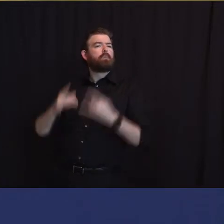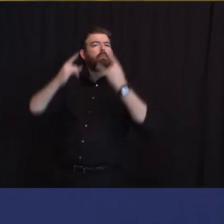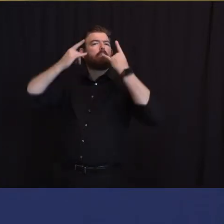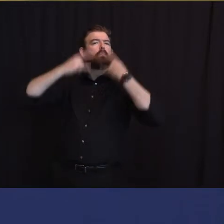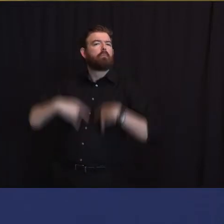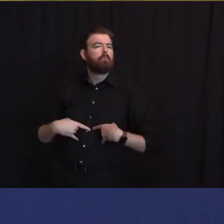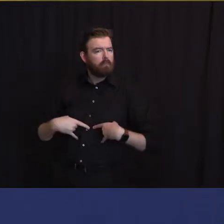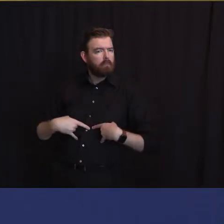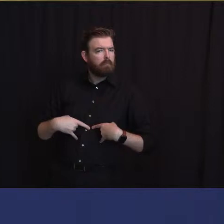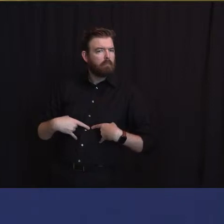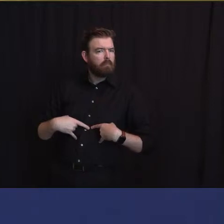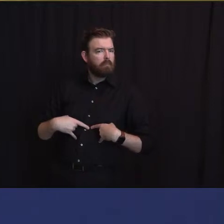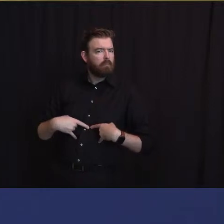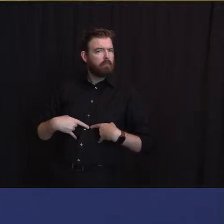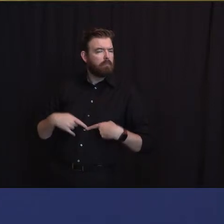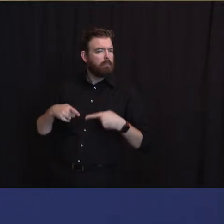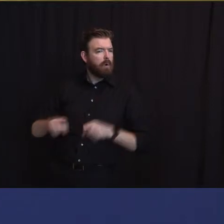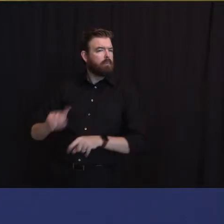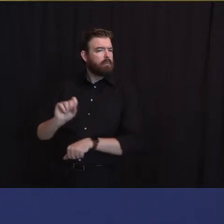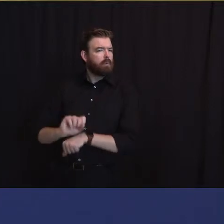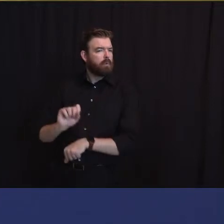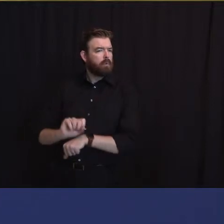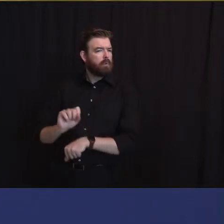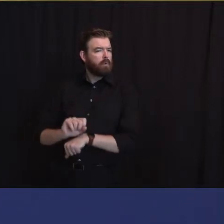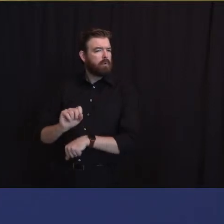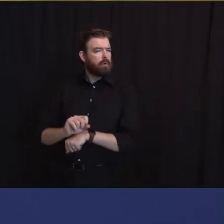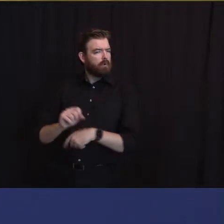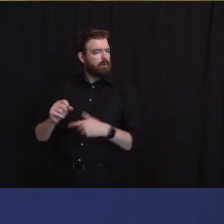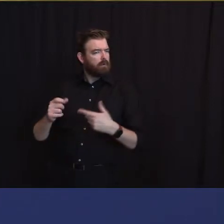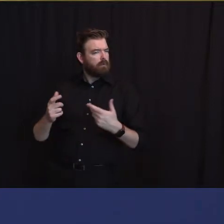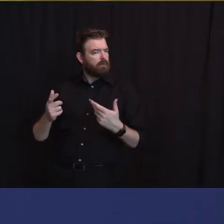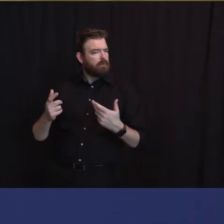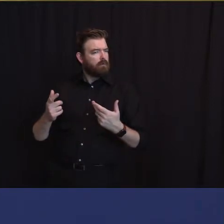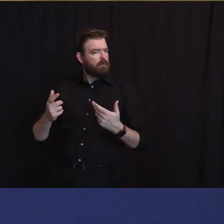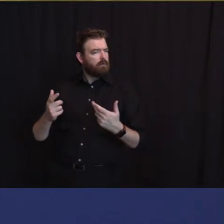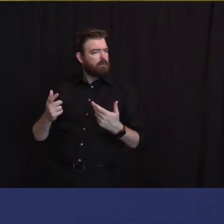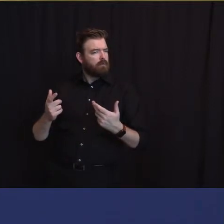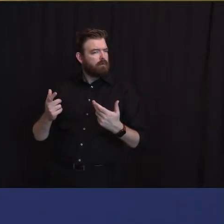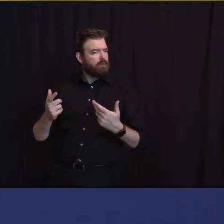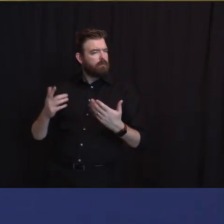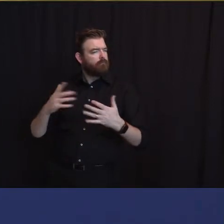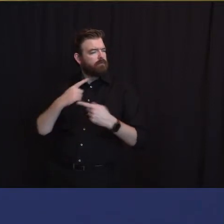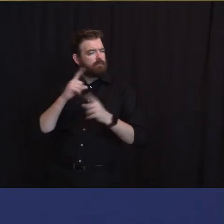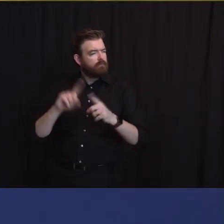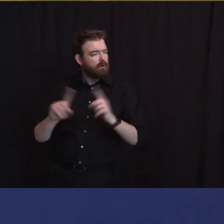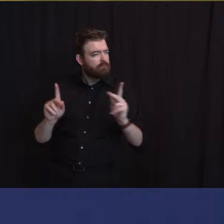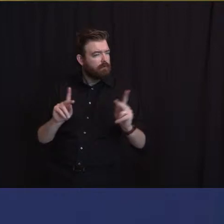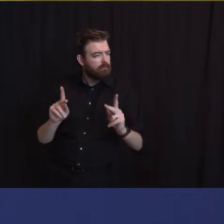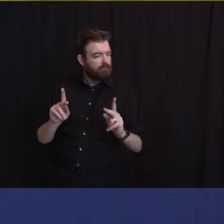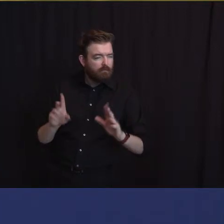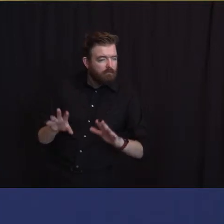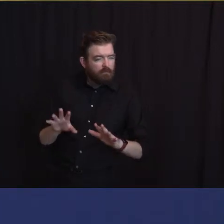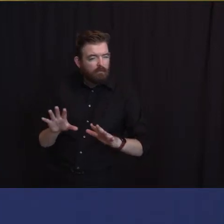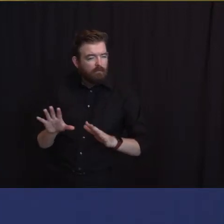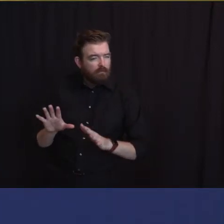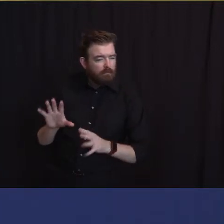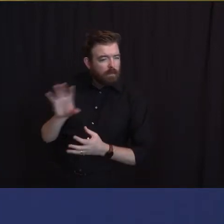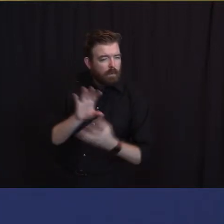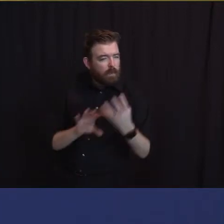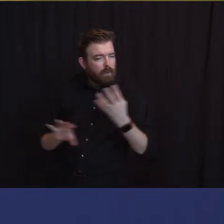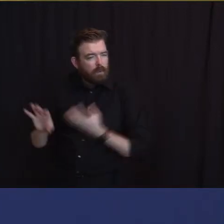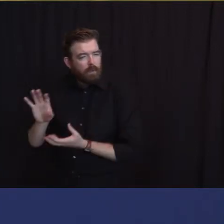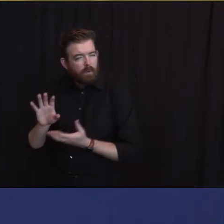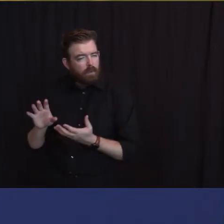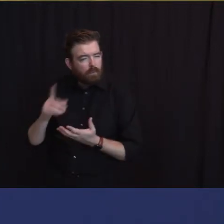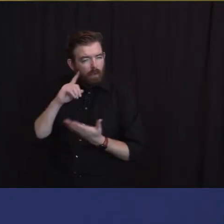just a cloudy issue that kind of got lost in the shuffle. And also, why are employers being told that they should check the